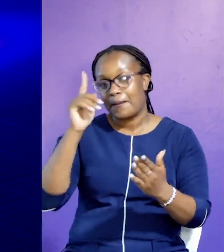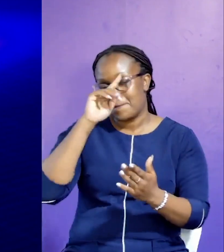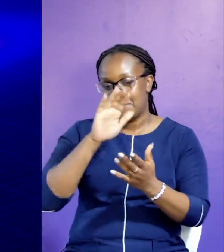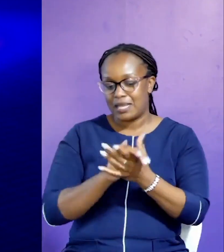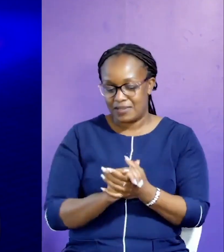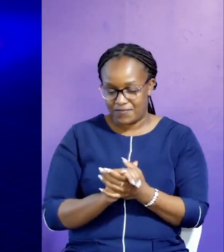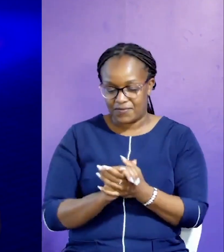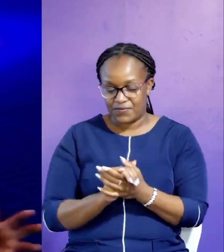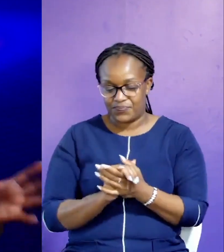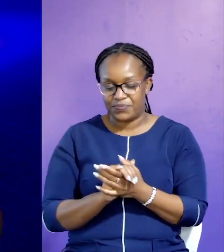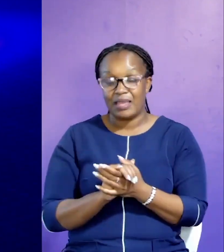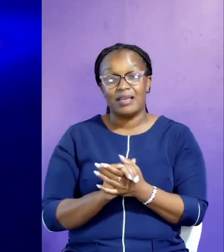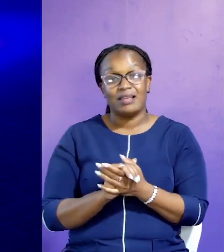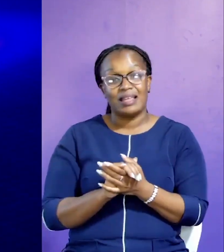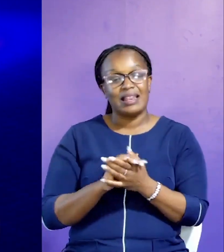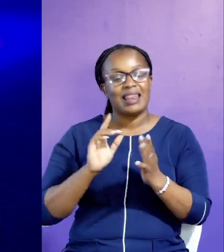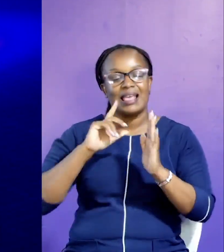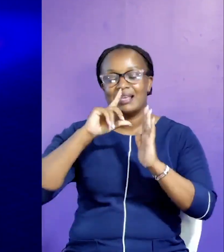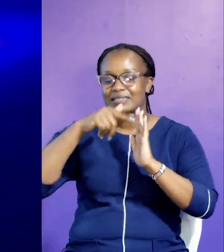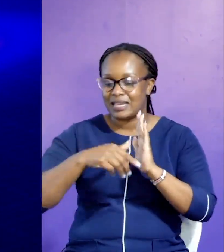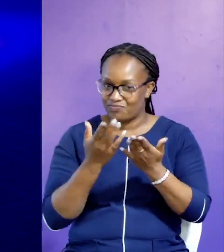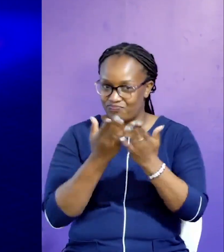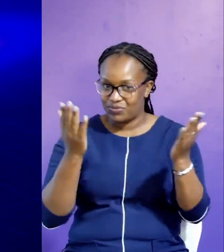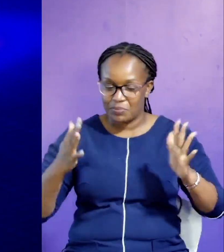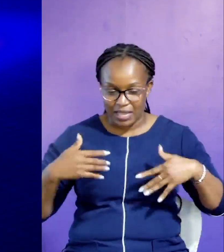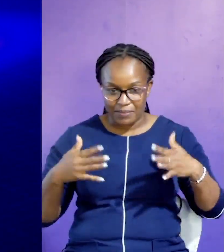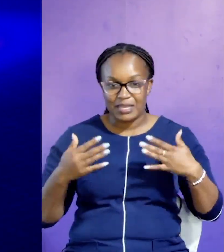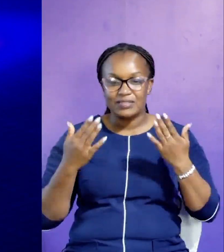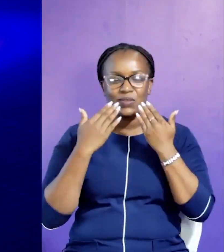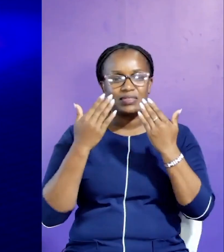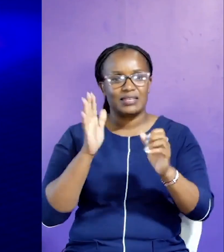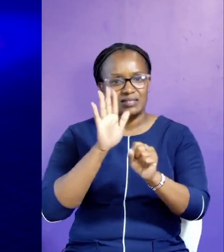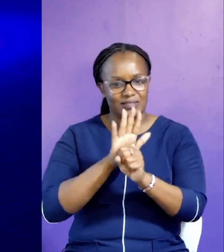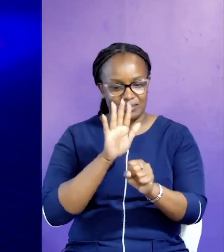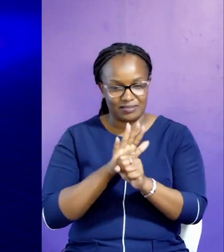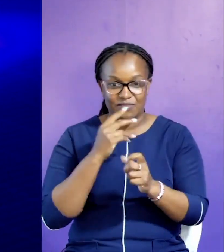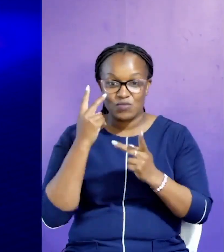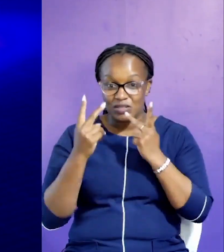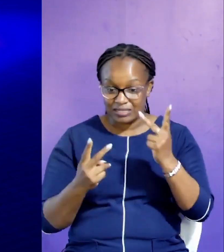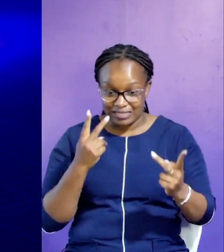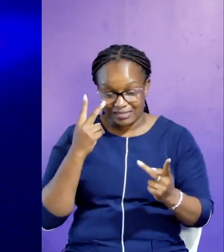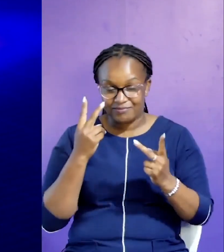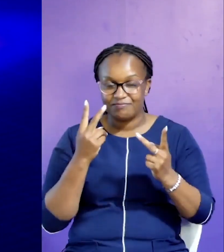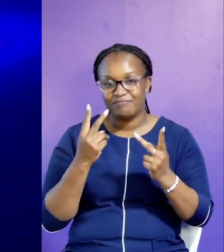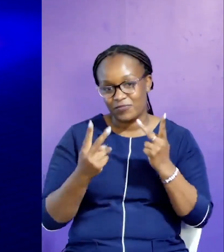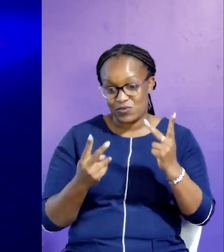at the end of it all, we will be happy together. So thank you so much for viewing us. Thank you